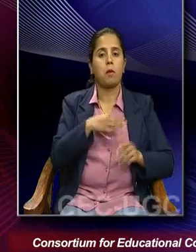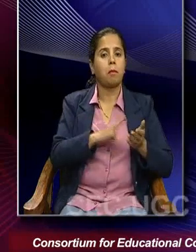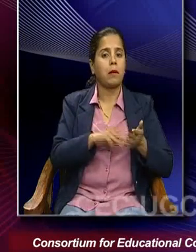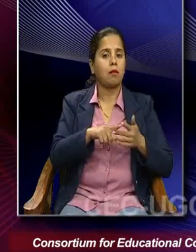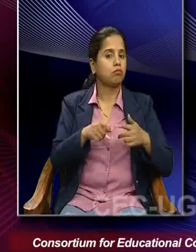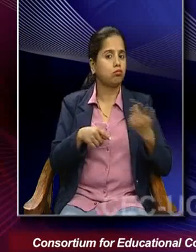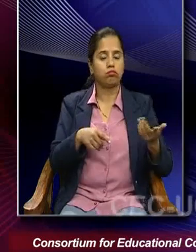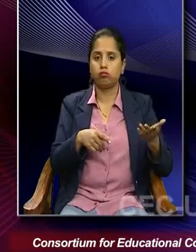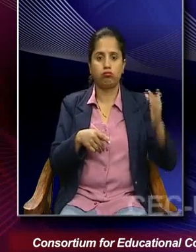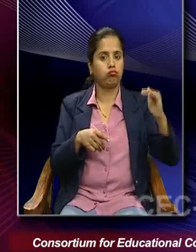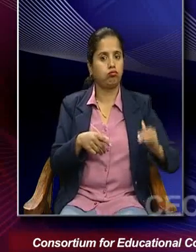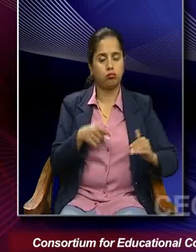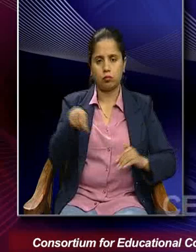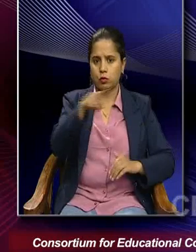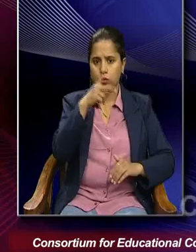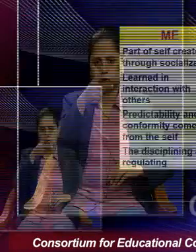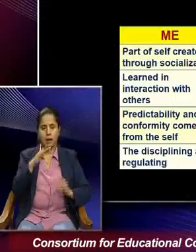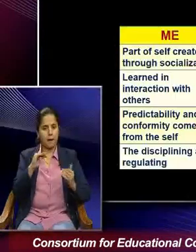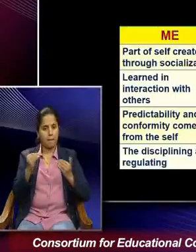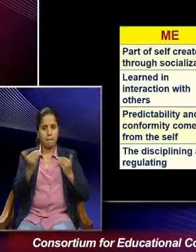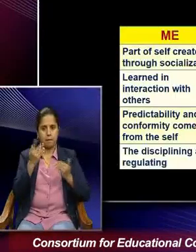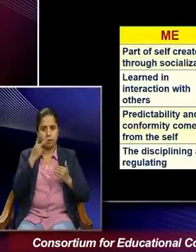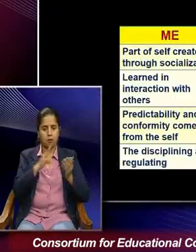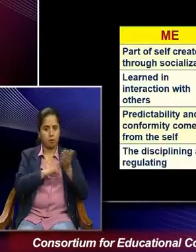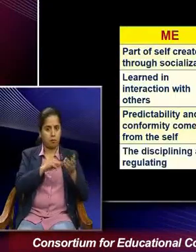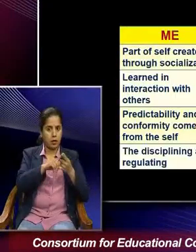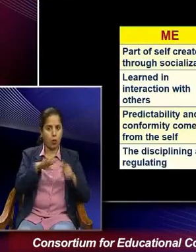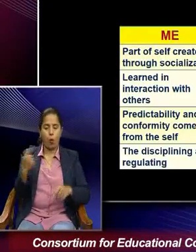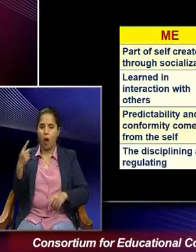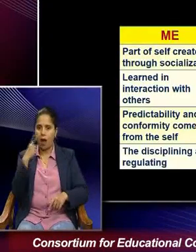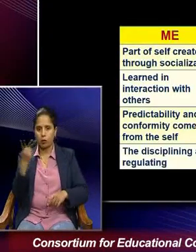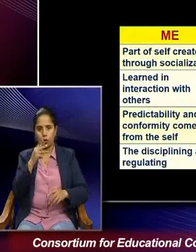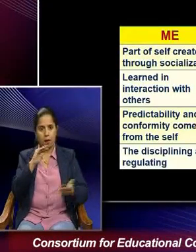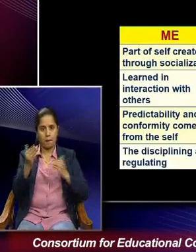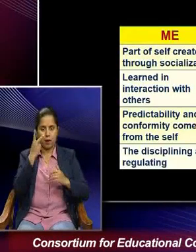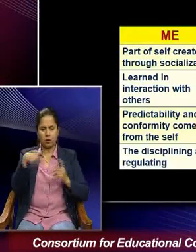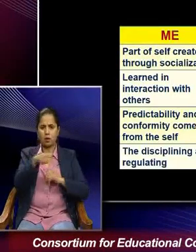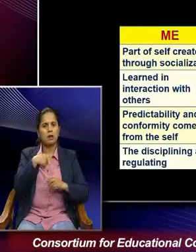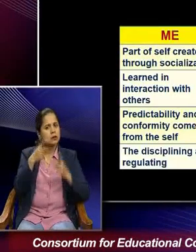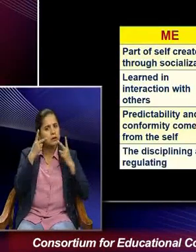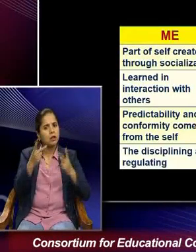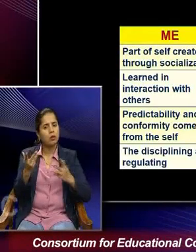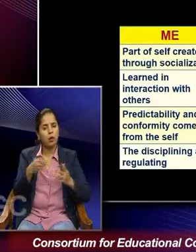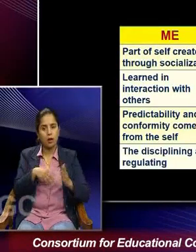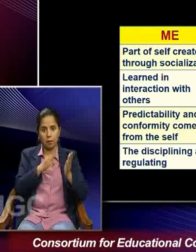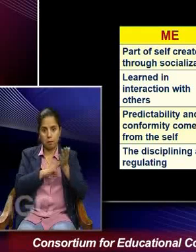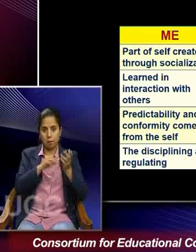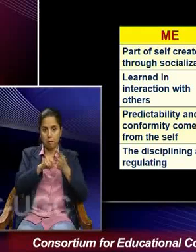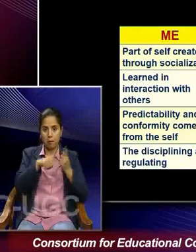you're going to behave. In advance you know your action, and most of the term it is